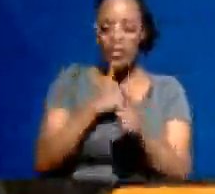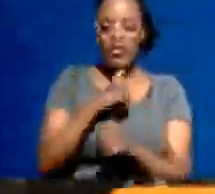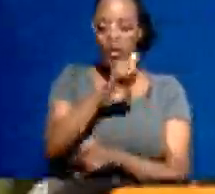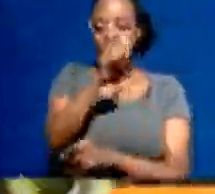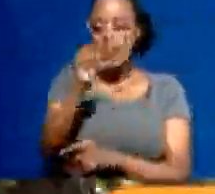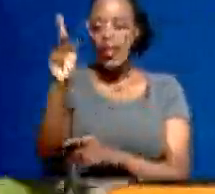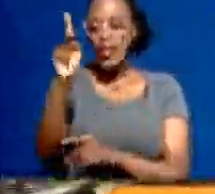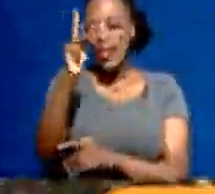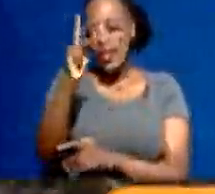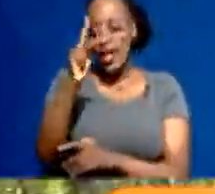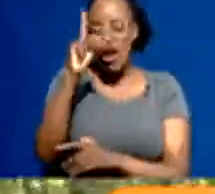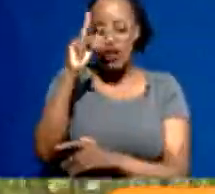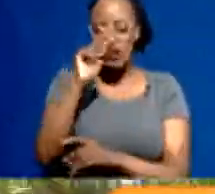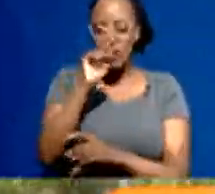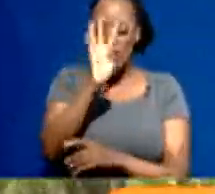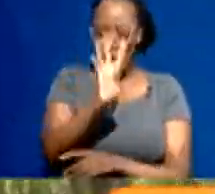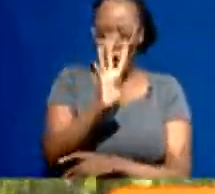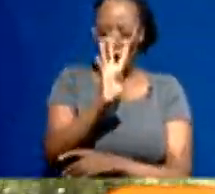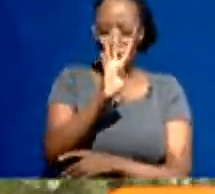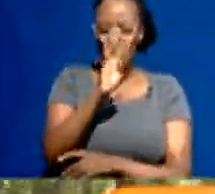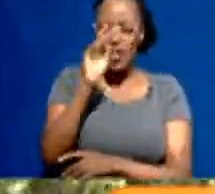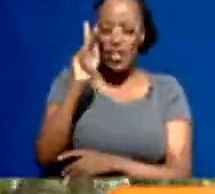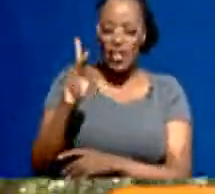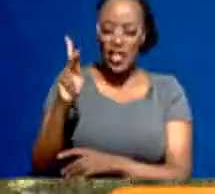Kenyan coastal counties.